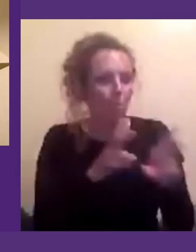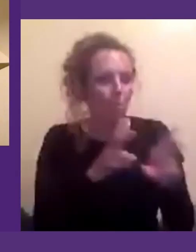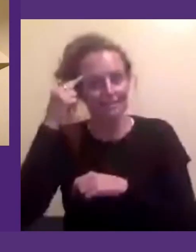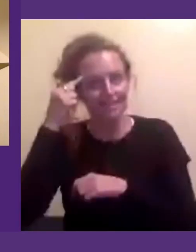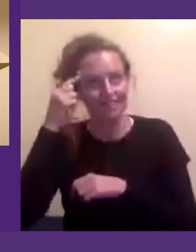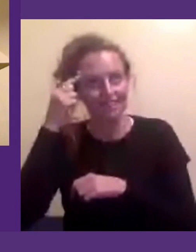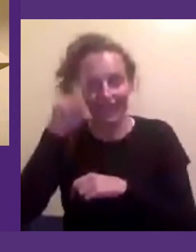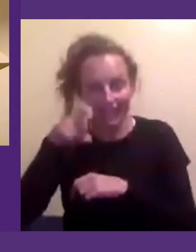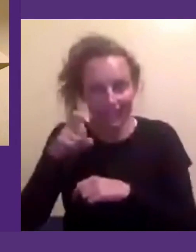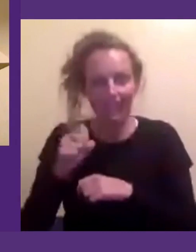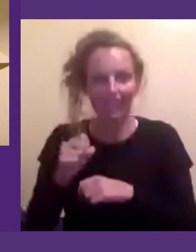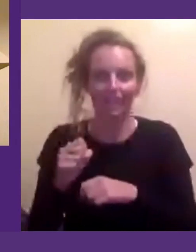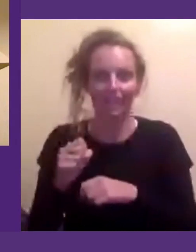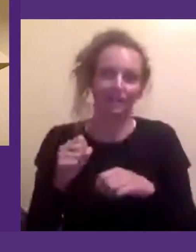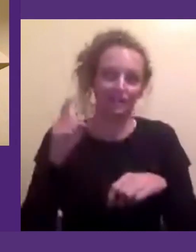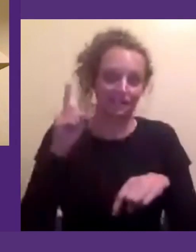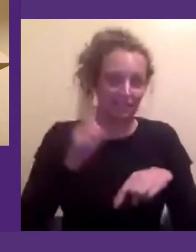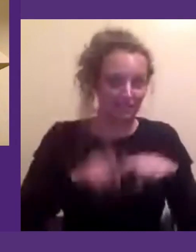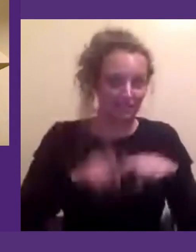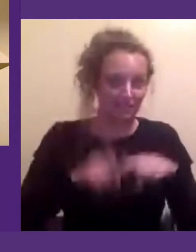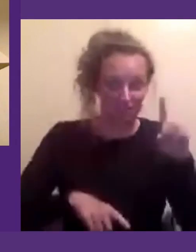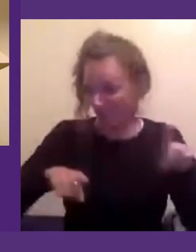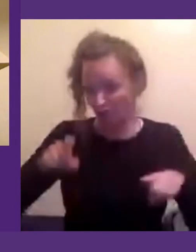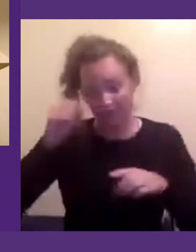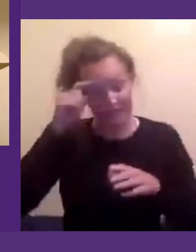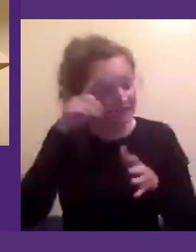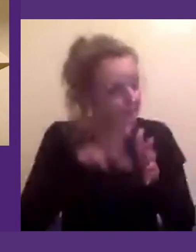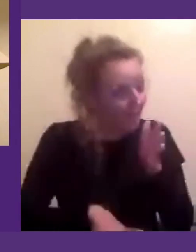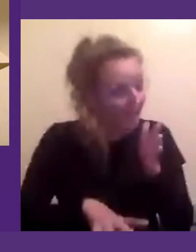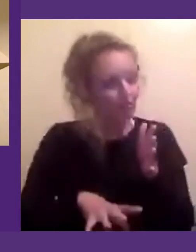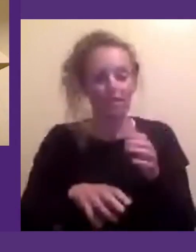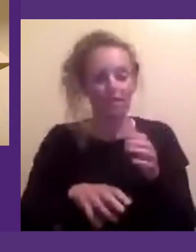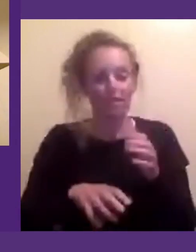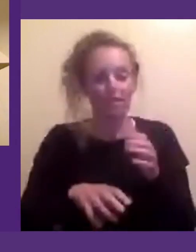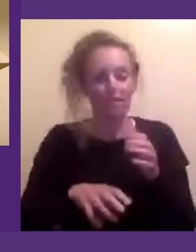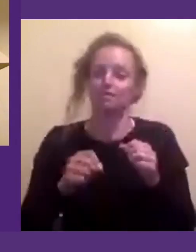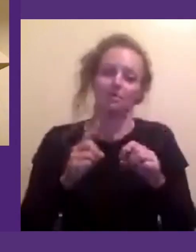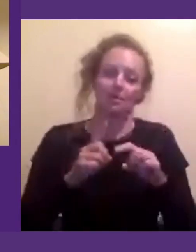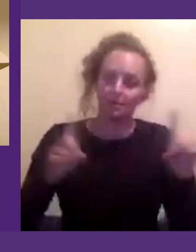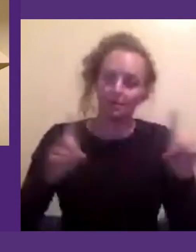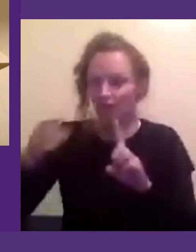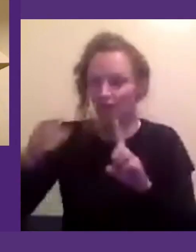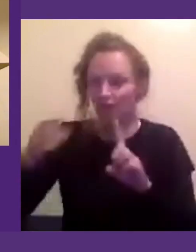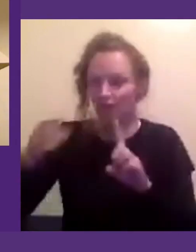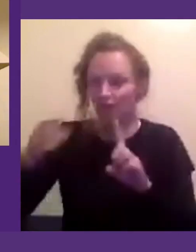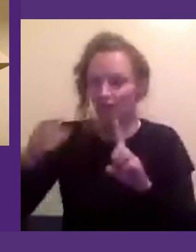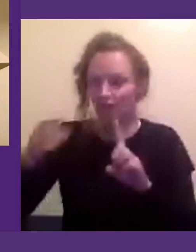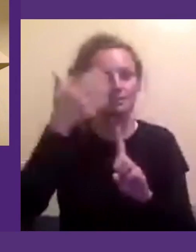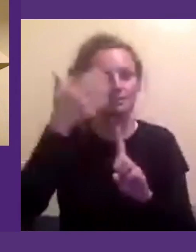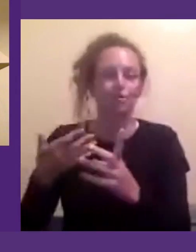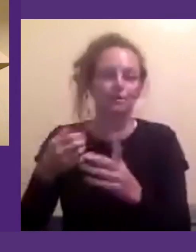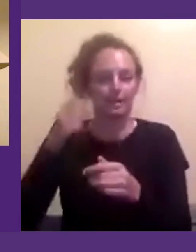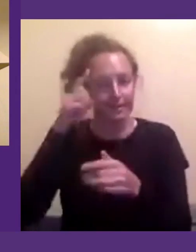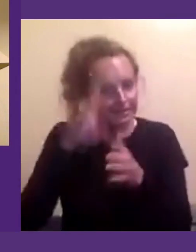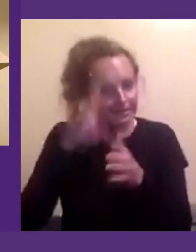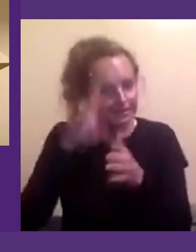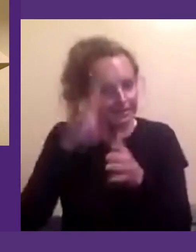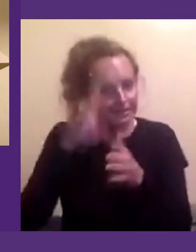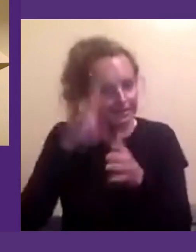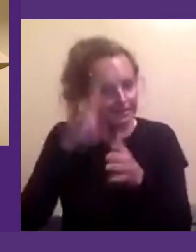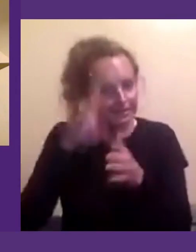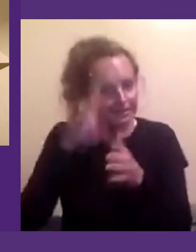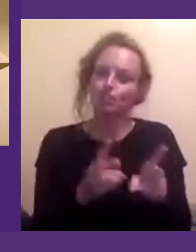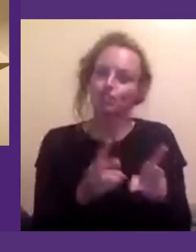experiences. I think we need to try and use our universal stories